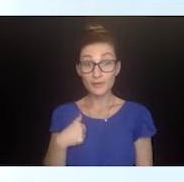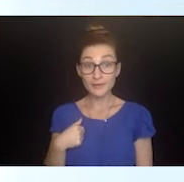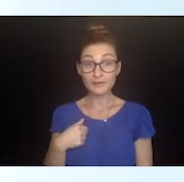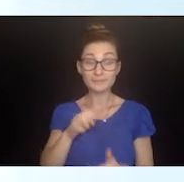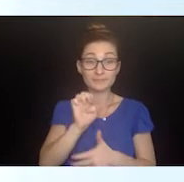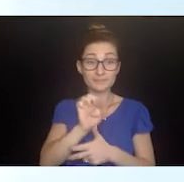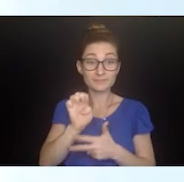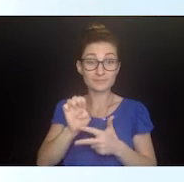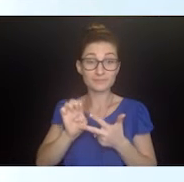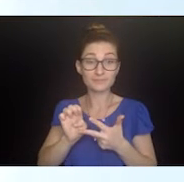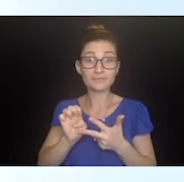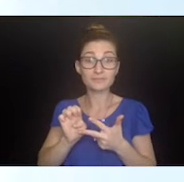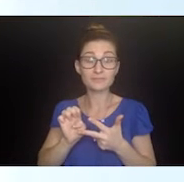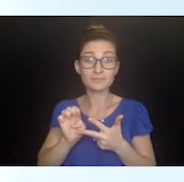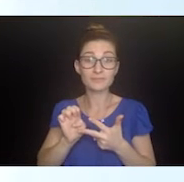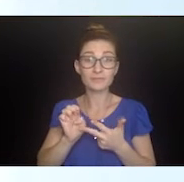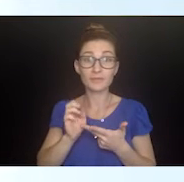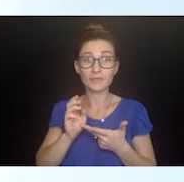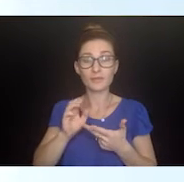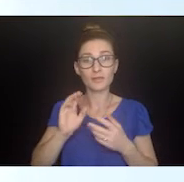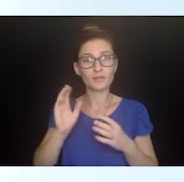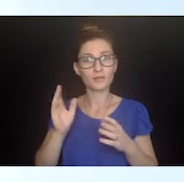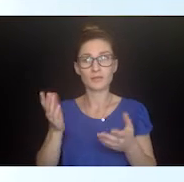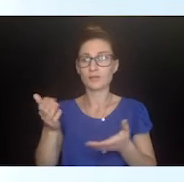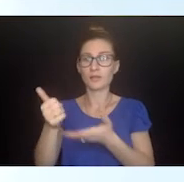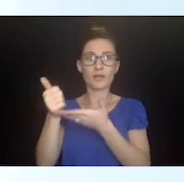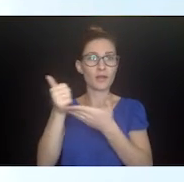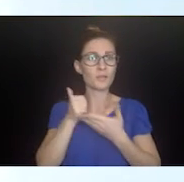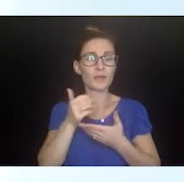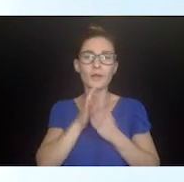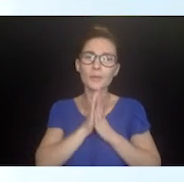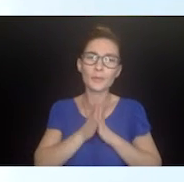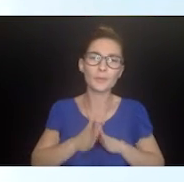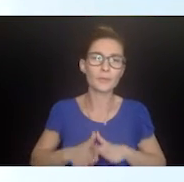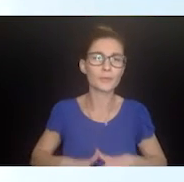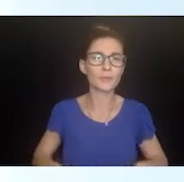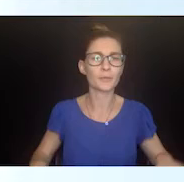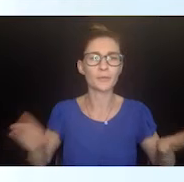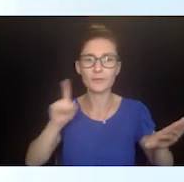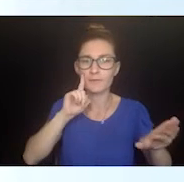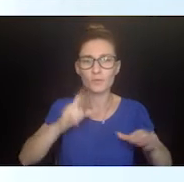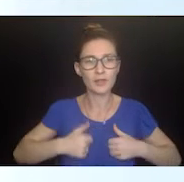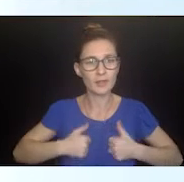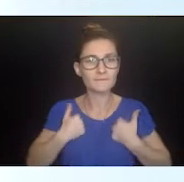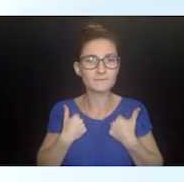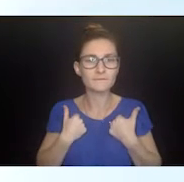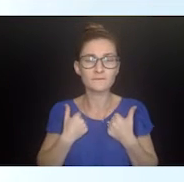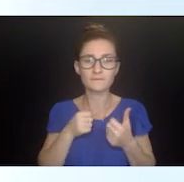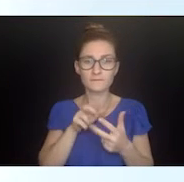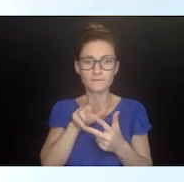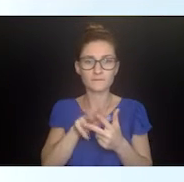3 E's bring ease to my life, peace to my life, is that